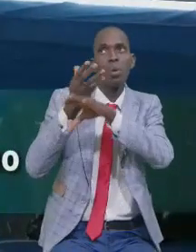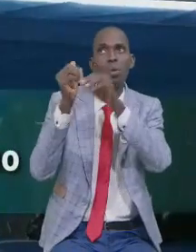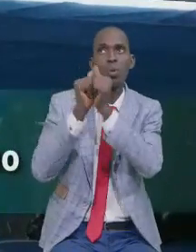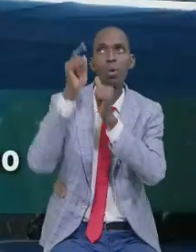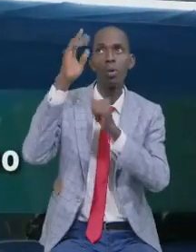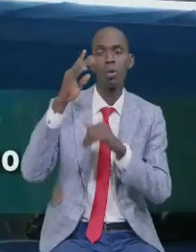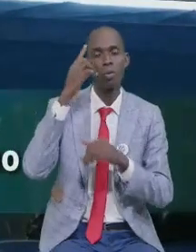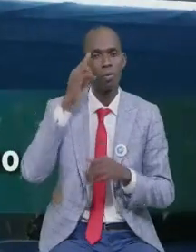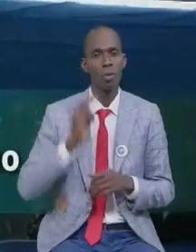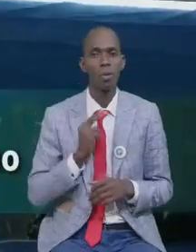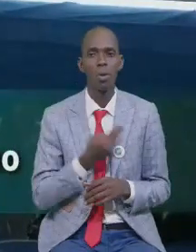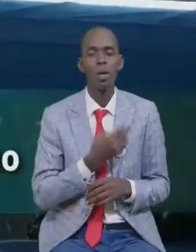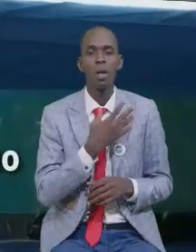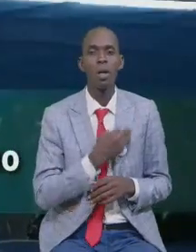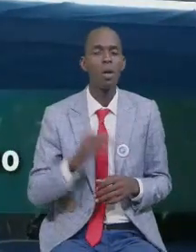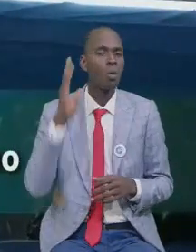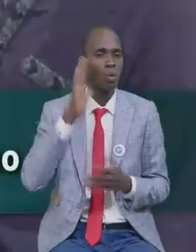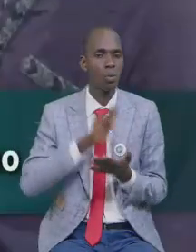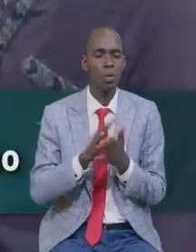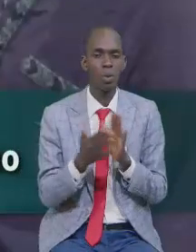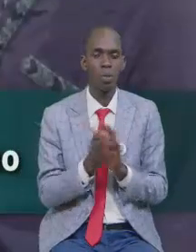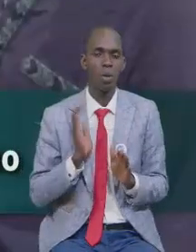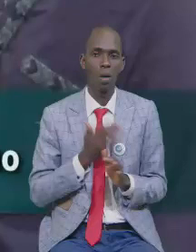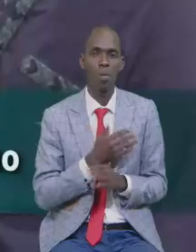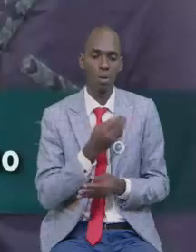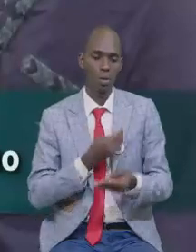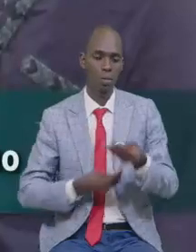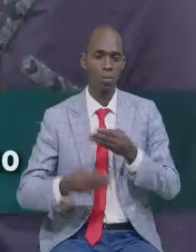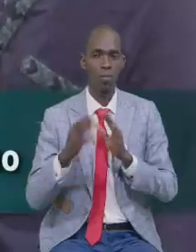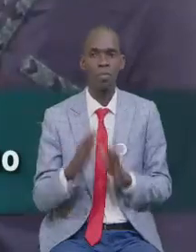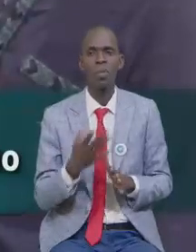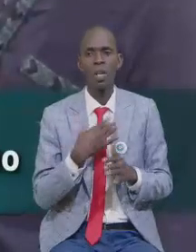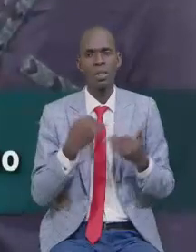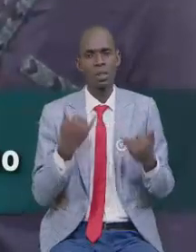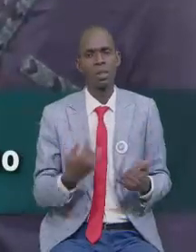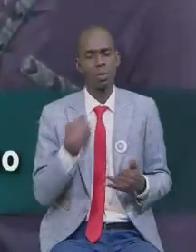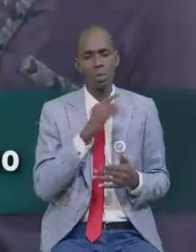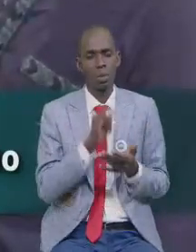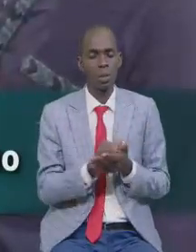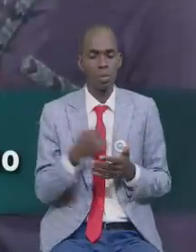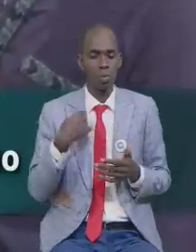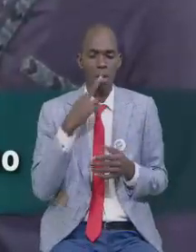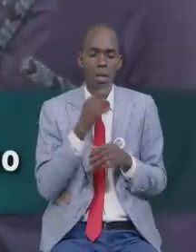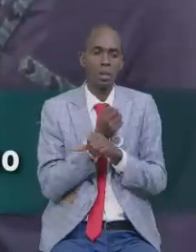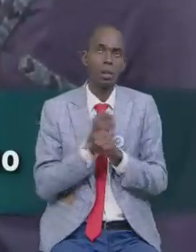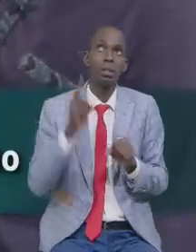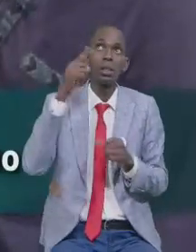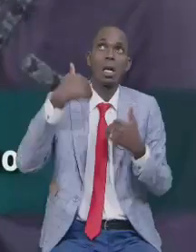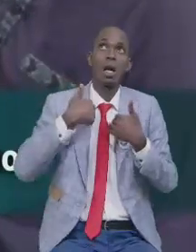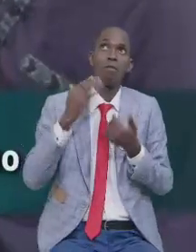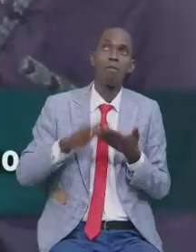us and he becomes our substitute. And now we say we're justified. He has forgiven us. He